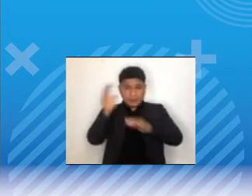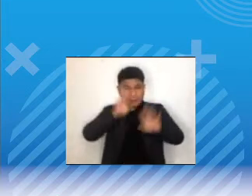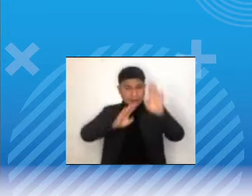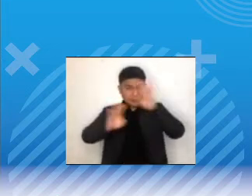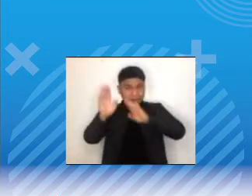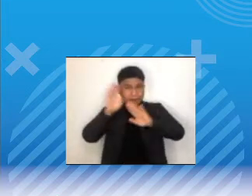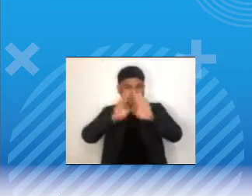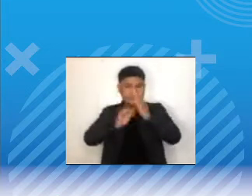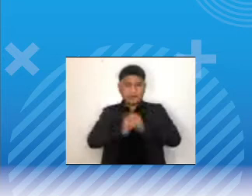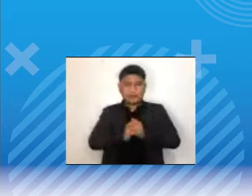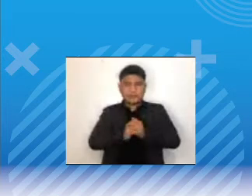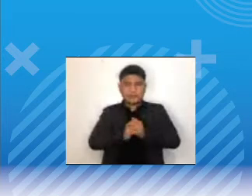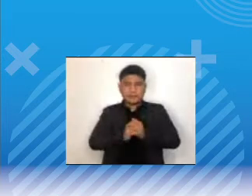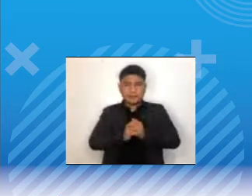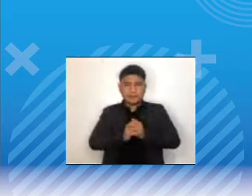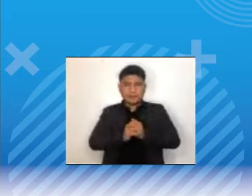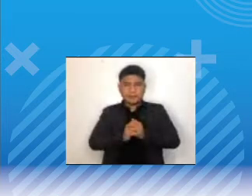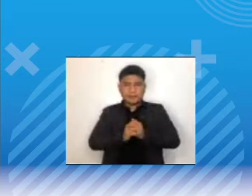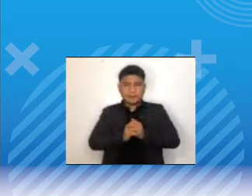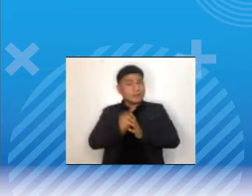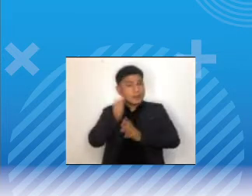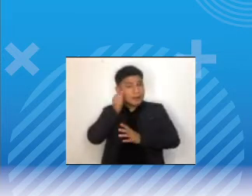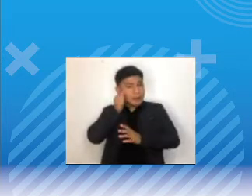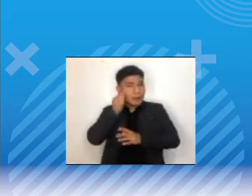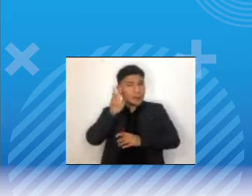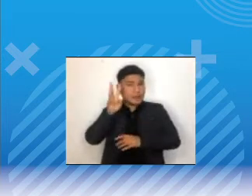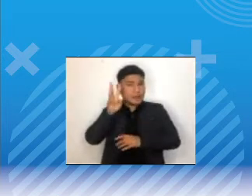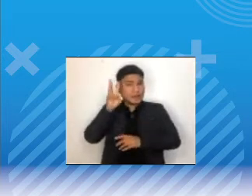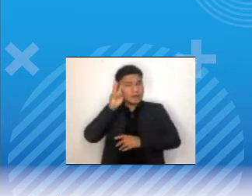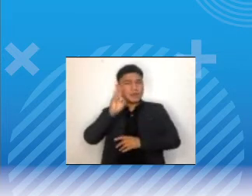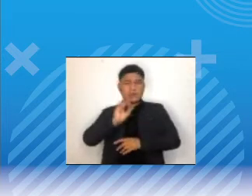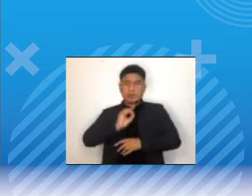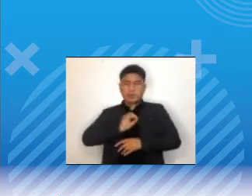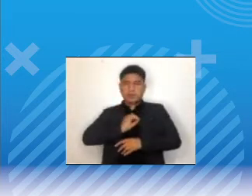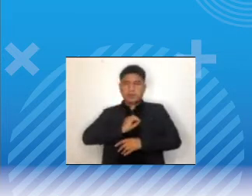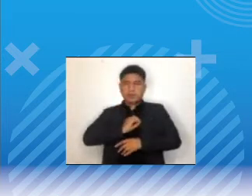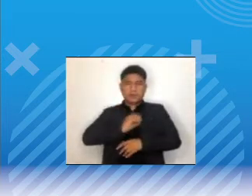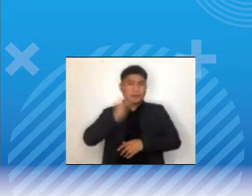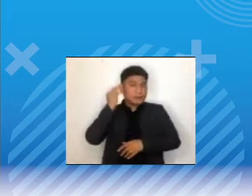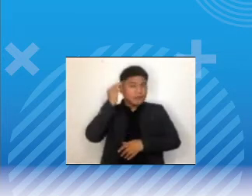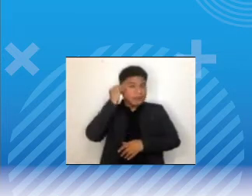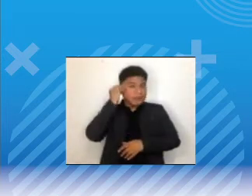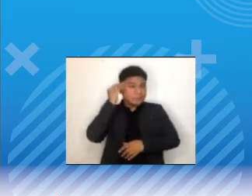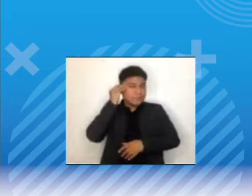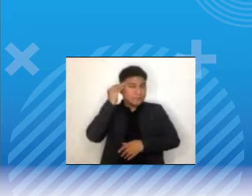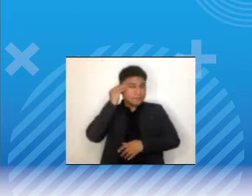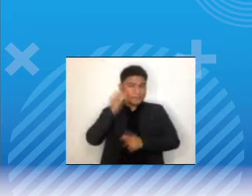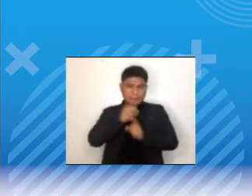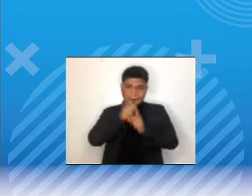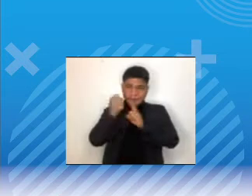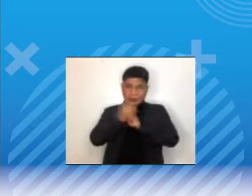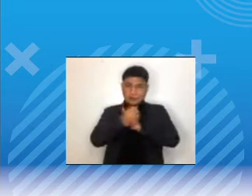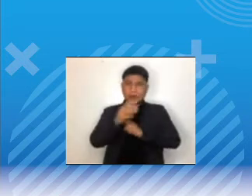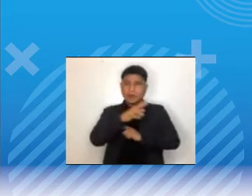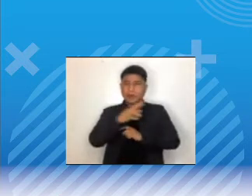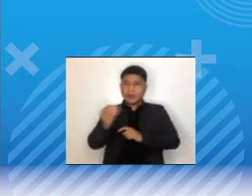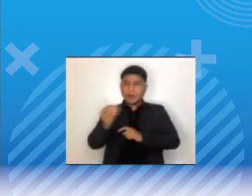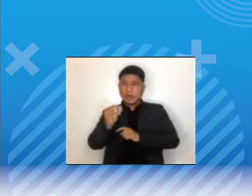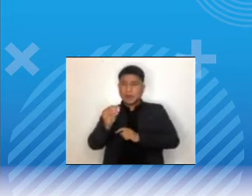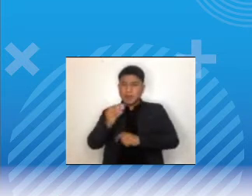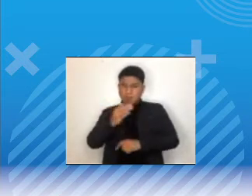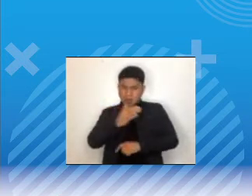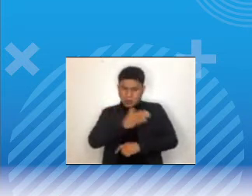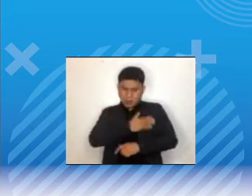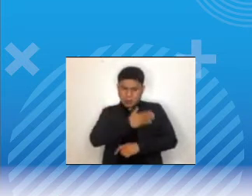is siguro ito, awareness of our own mental states plus compassionate